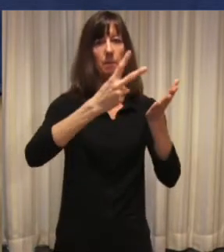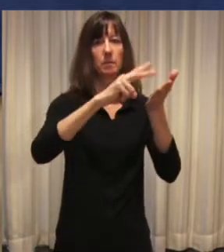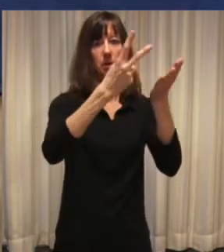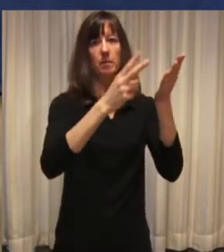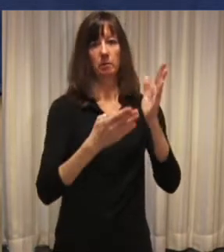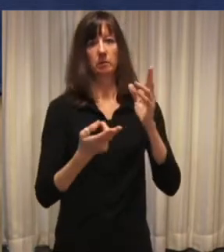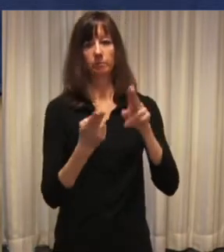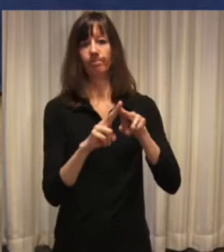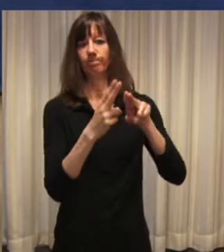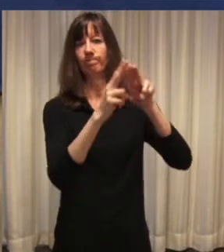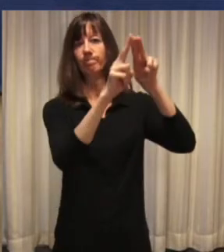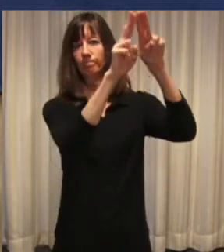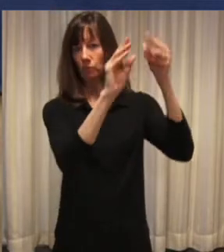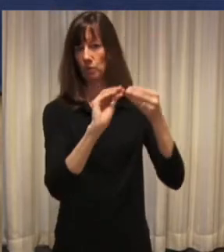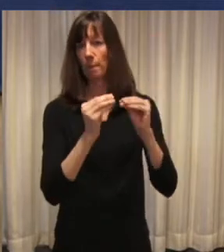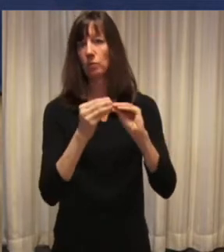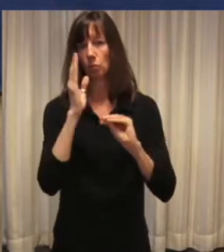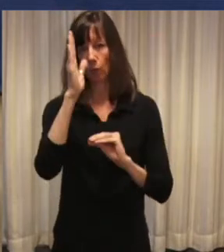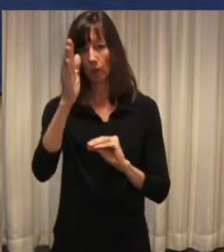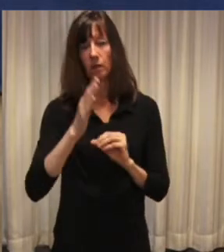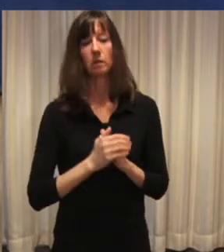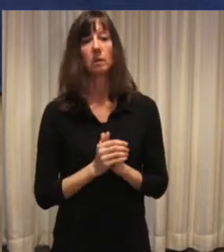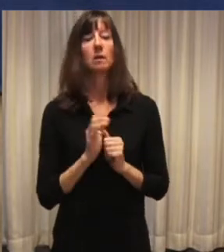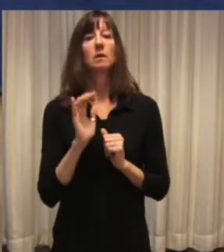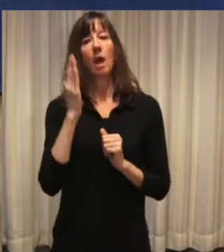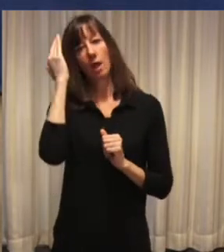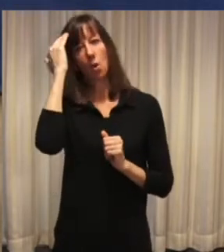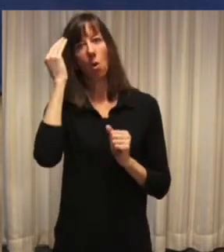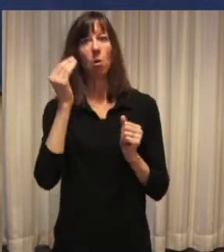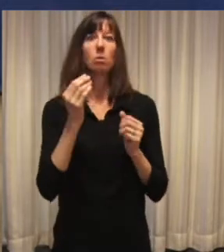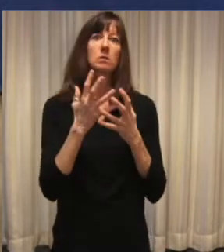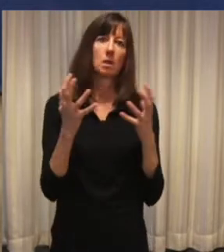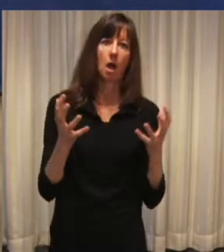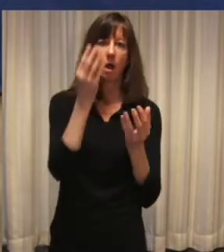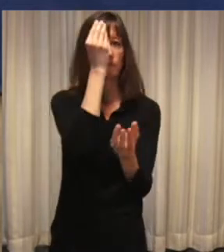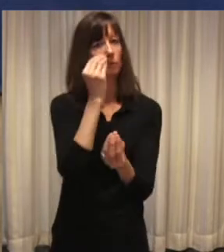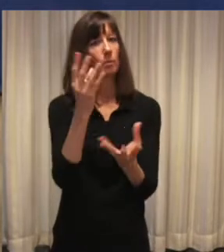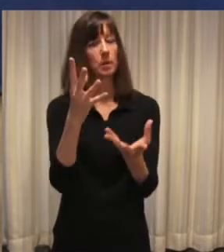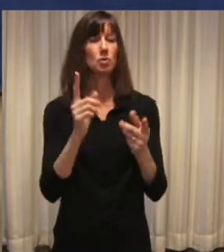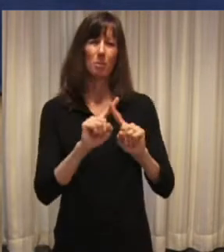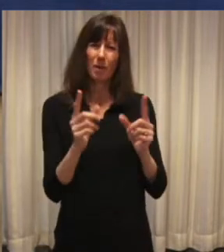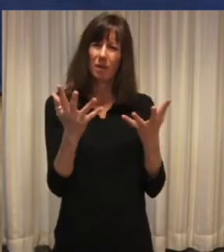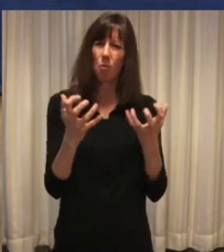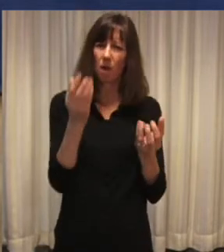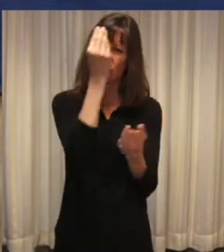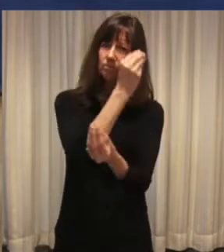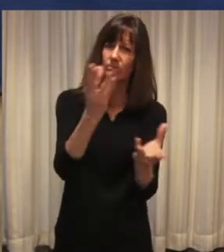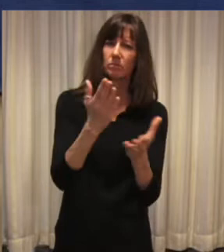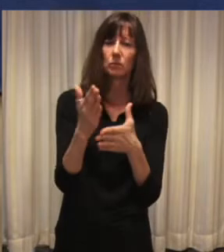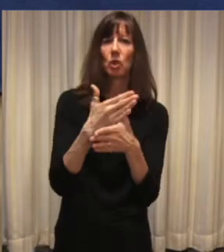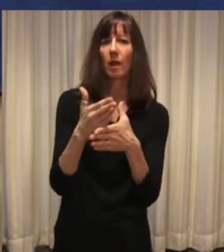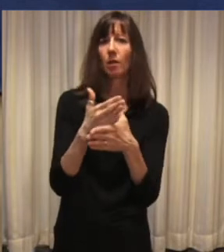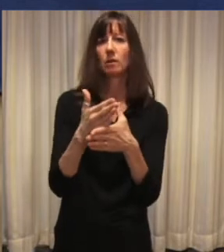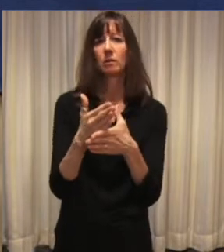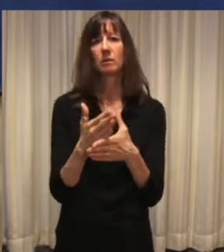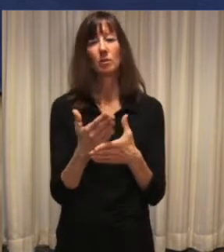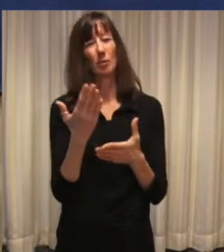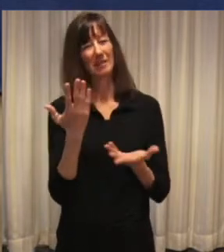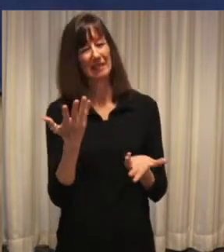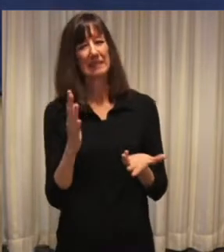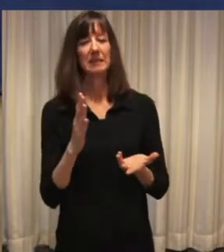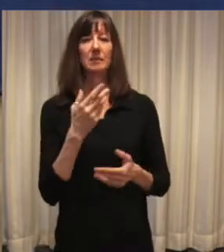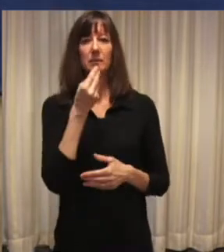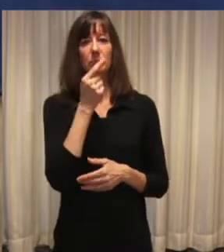and information, but I just wanted to get that out there for everybody. In some ways, that's sort of the bad news part of what I wanted to share